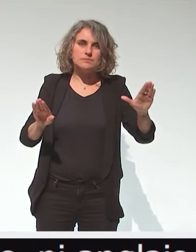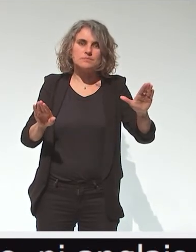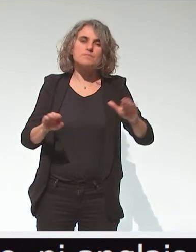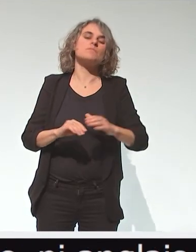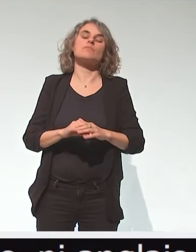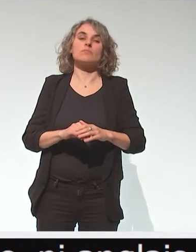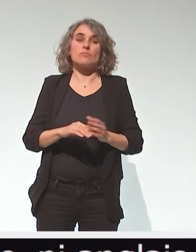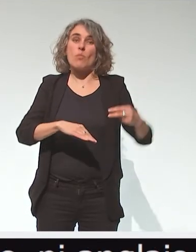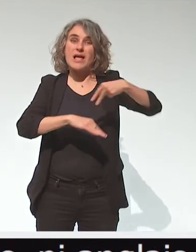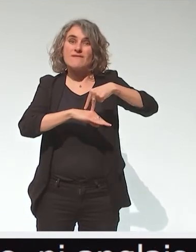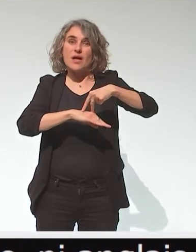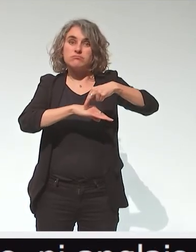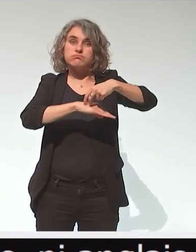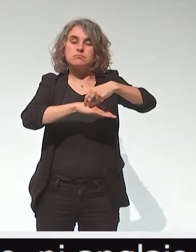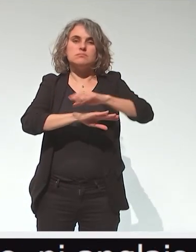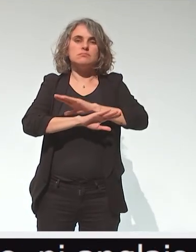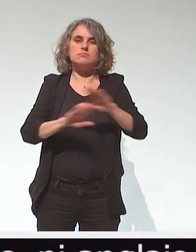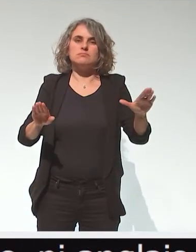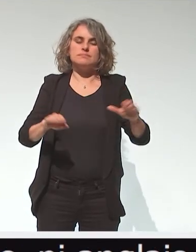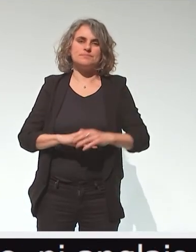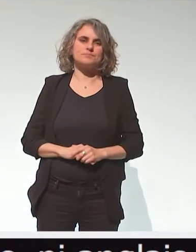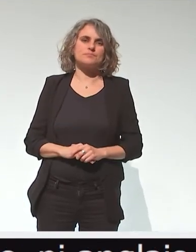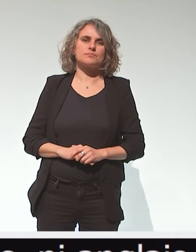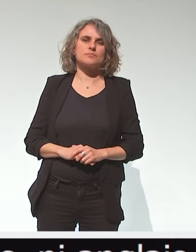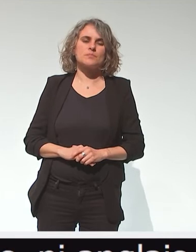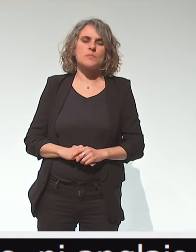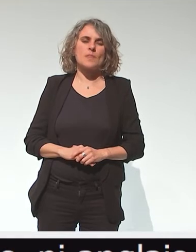was basically unable to walk.